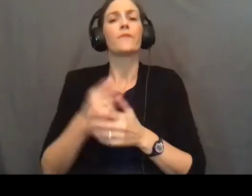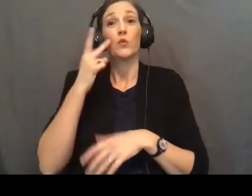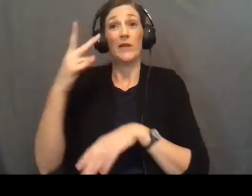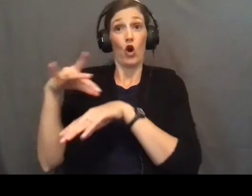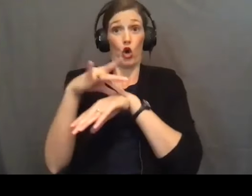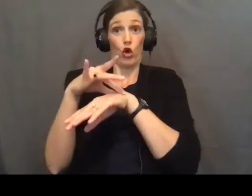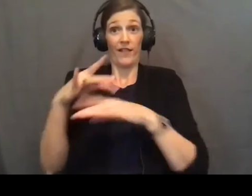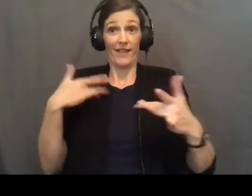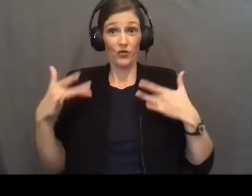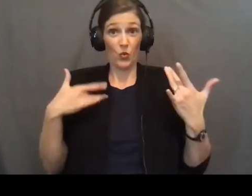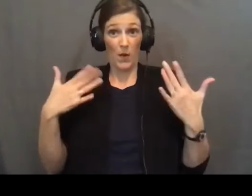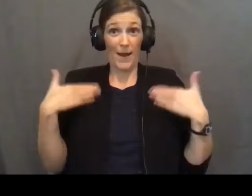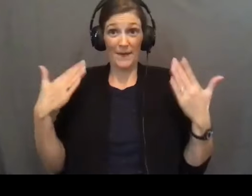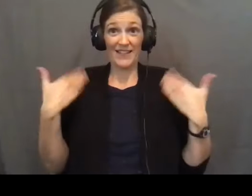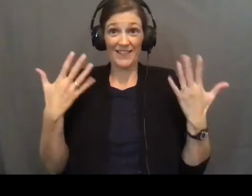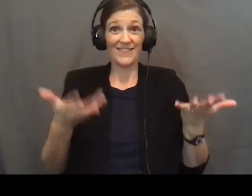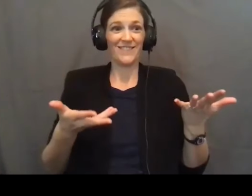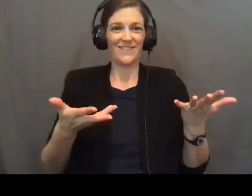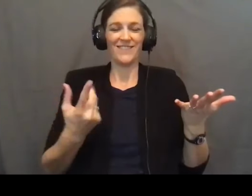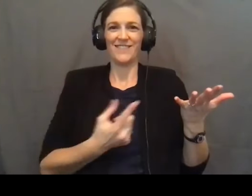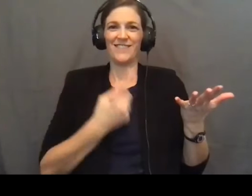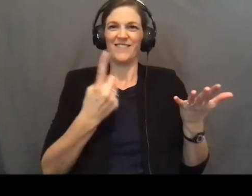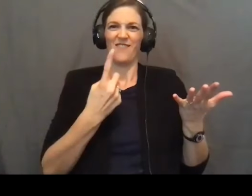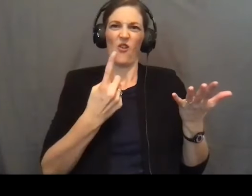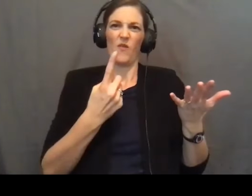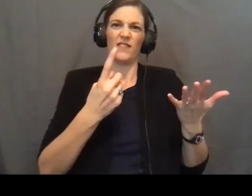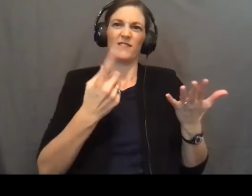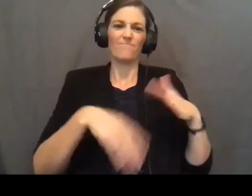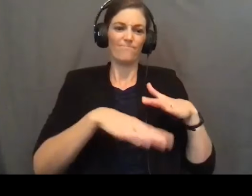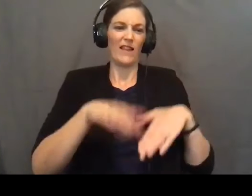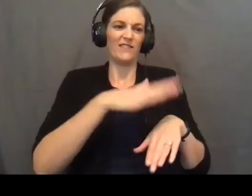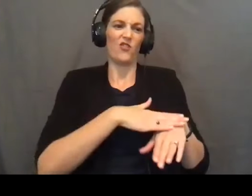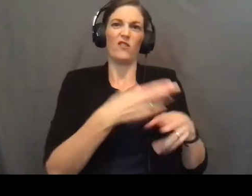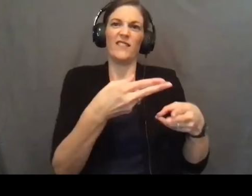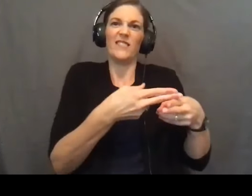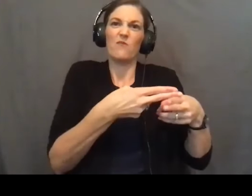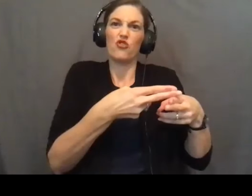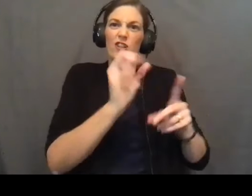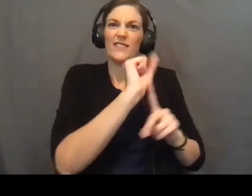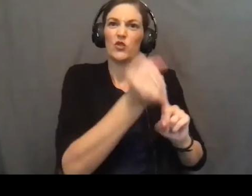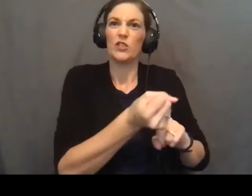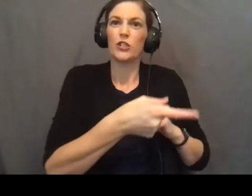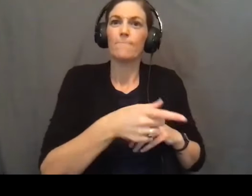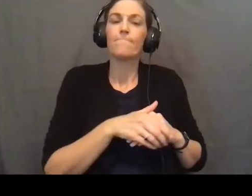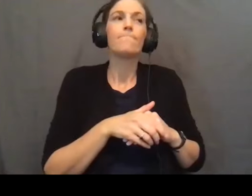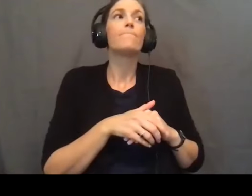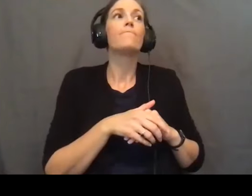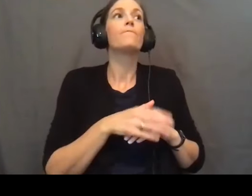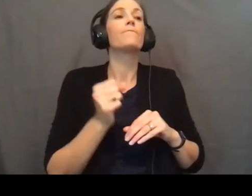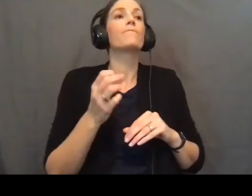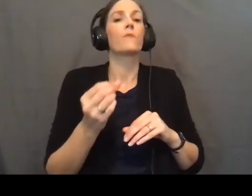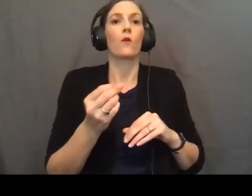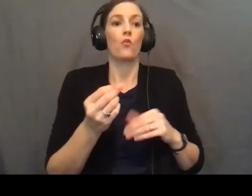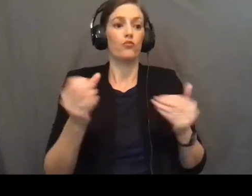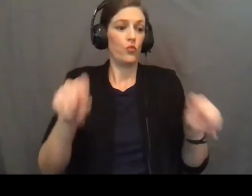joy and happiness are always based on temporal circumstances in this world. So you can have